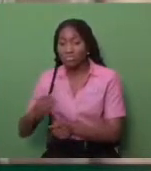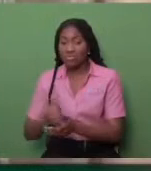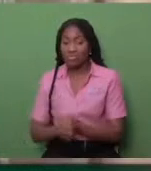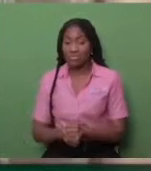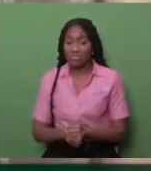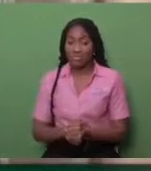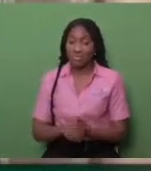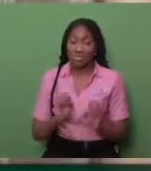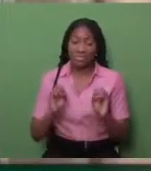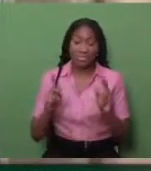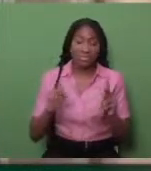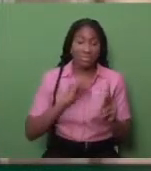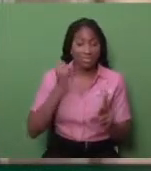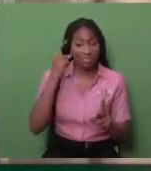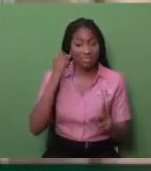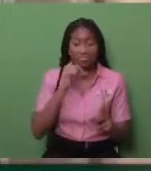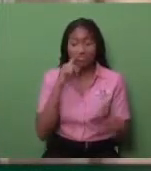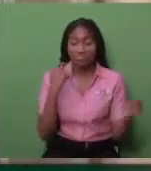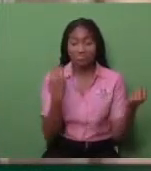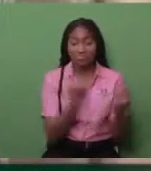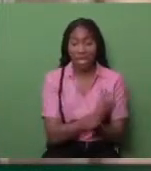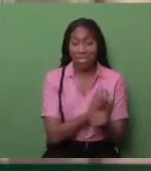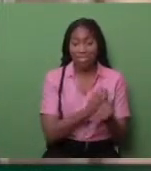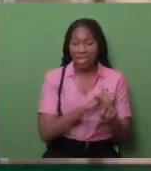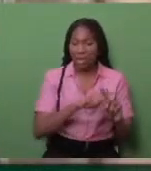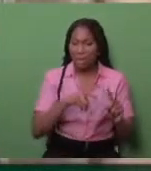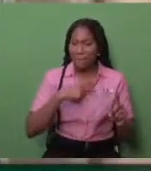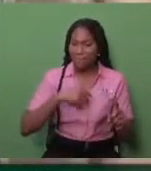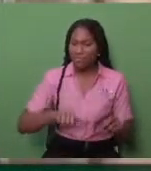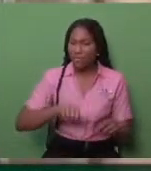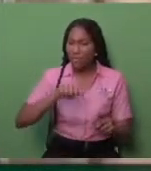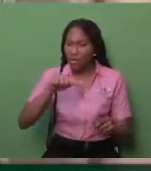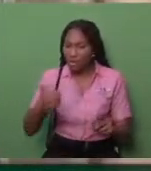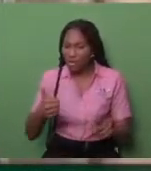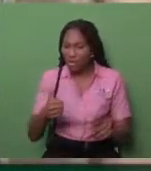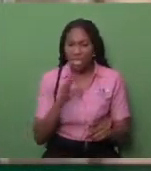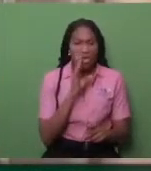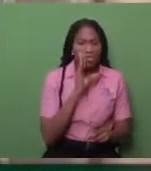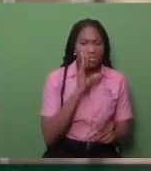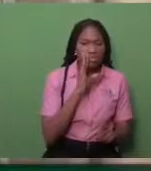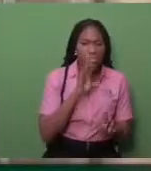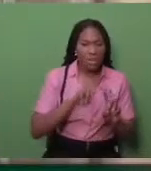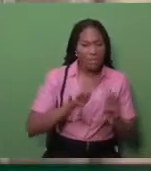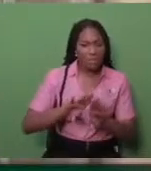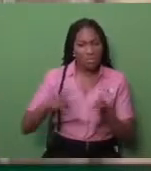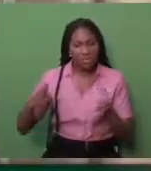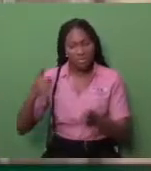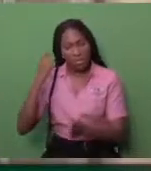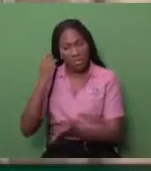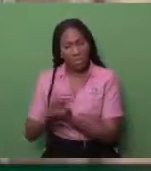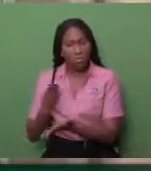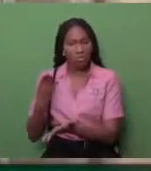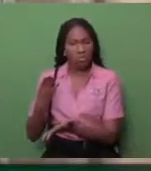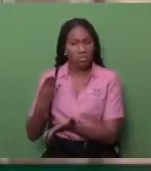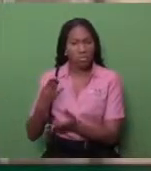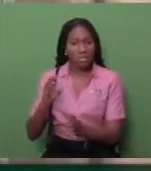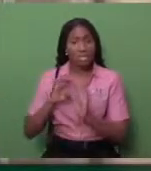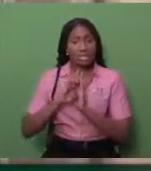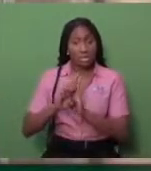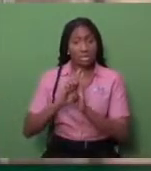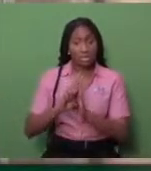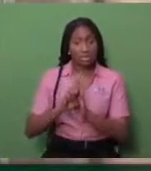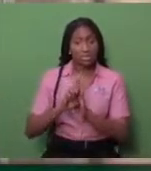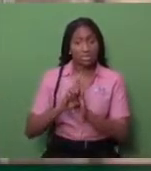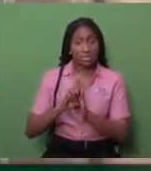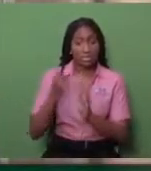Matson. But that's not the only thing. According to the Minister for 21, the fiscal year just completed,